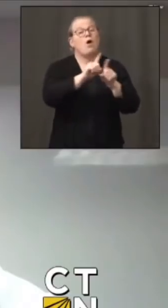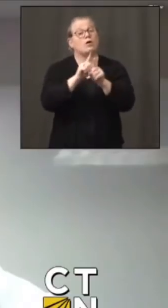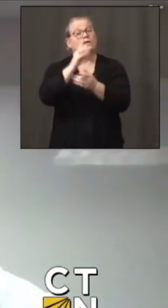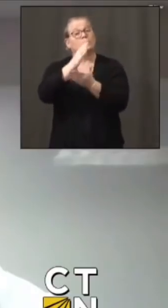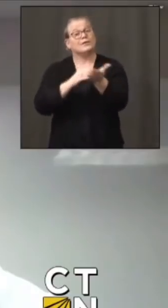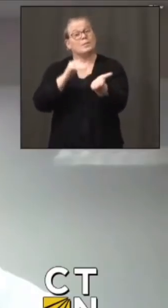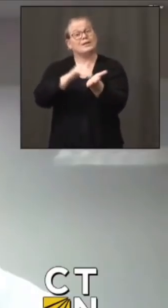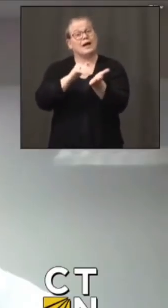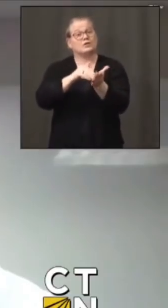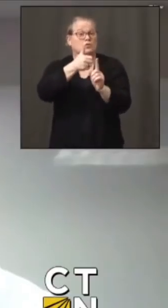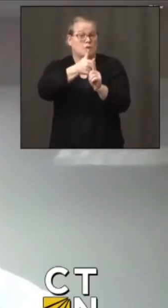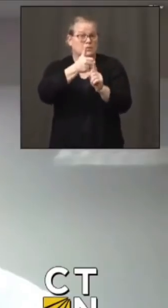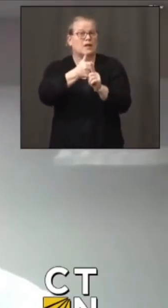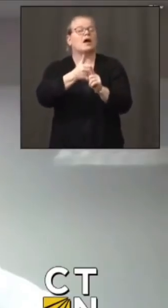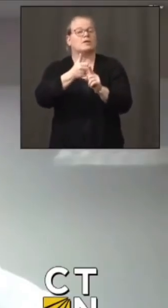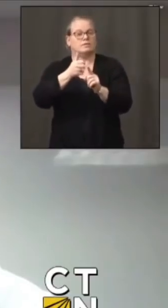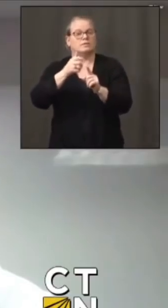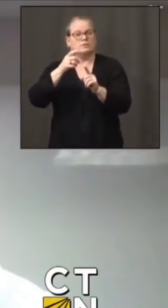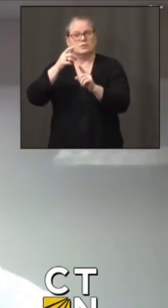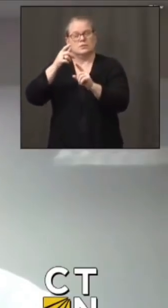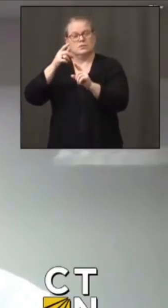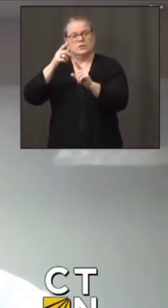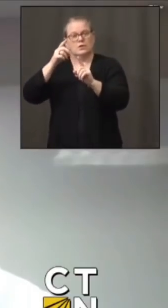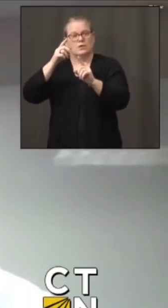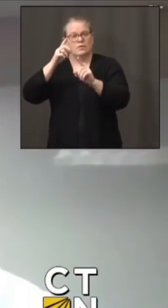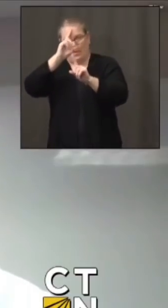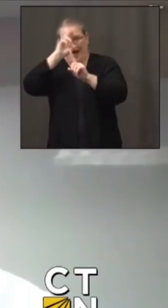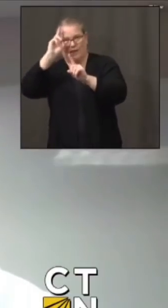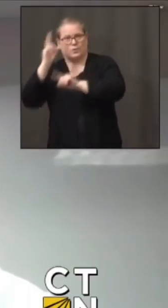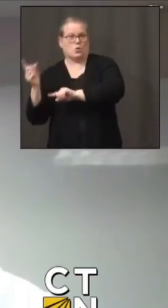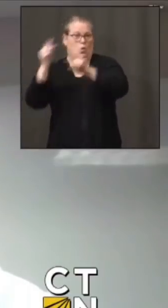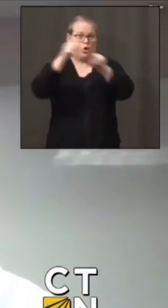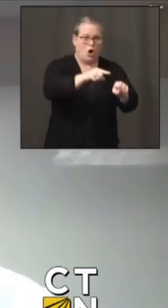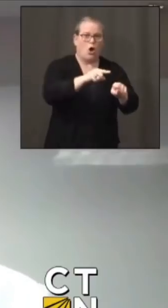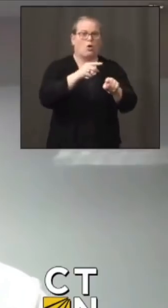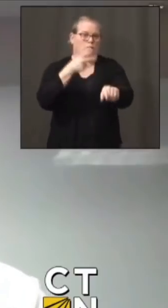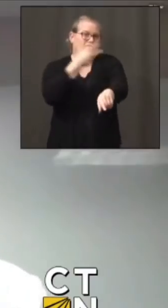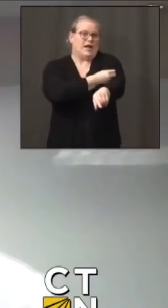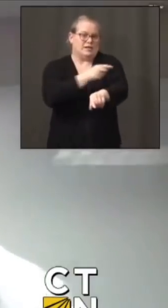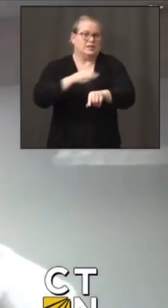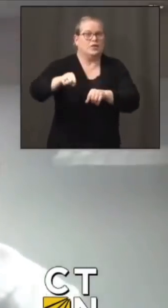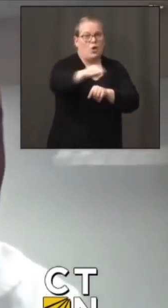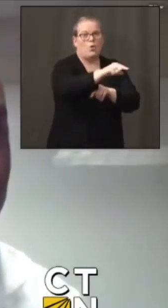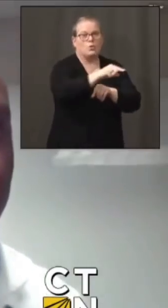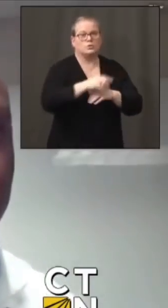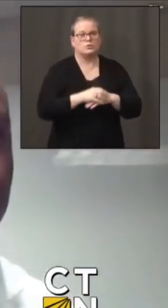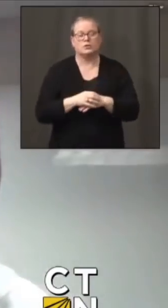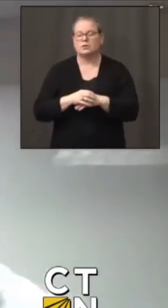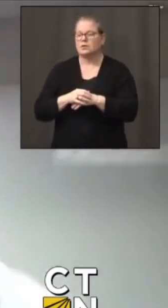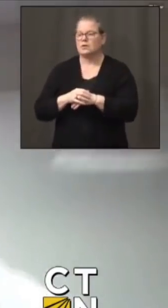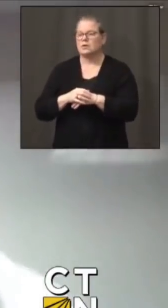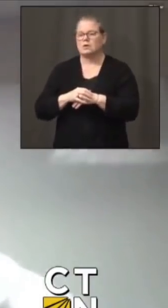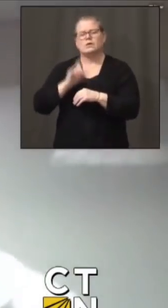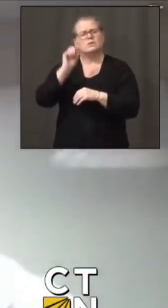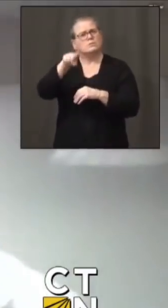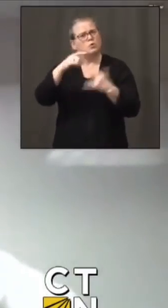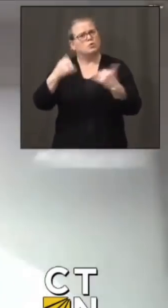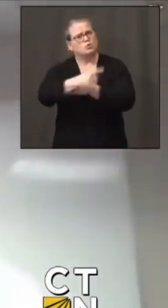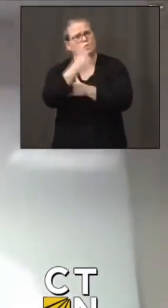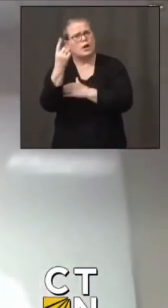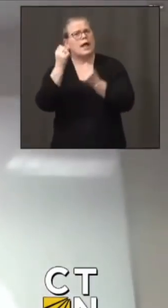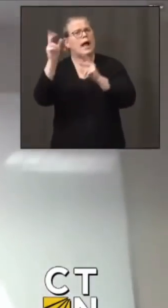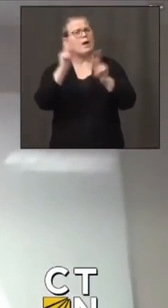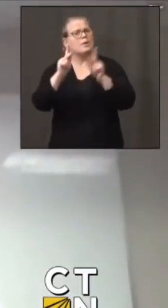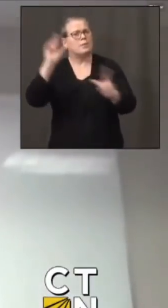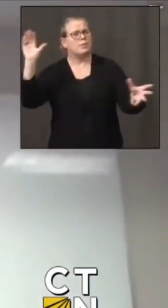go administer and get administered vaccine. Do you know how many people were vaccinated today across